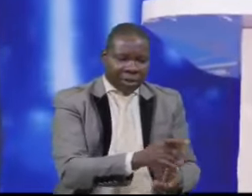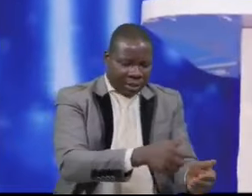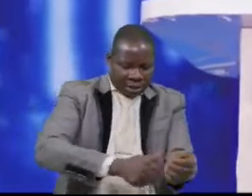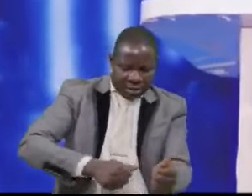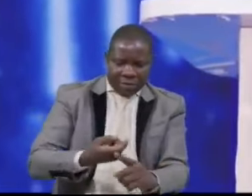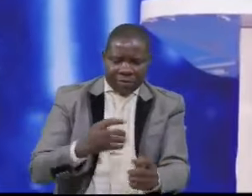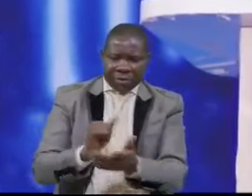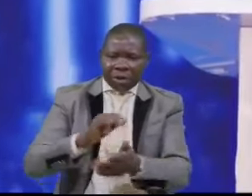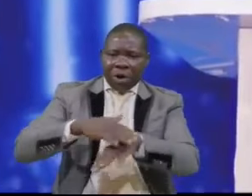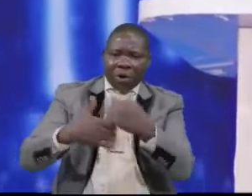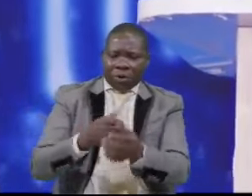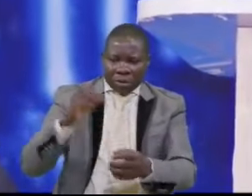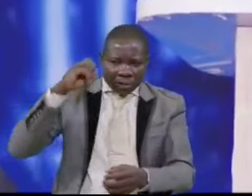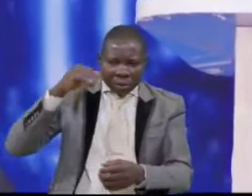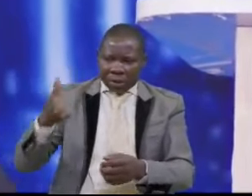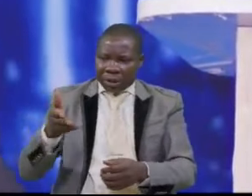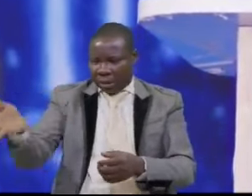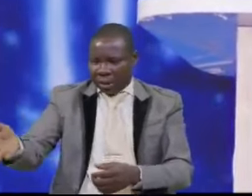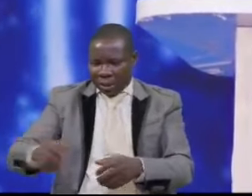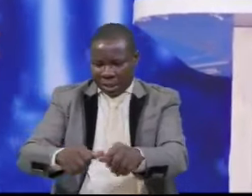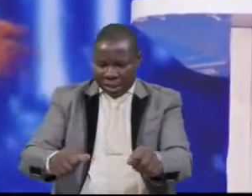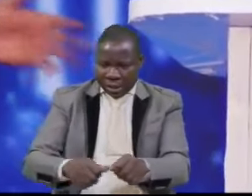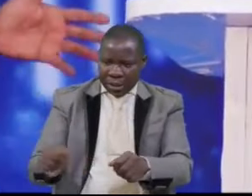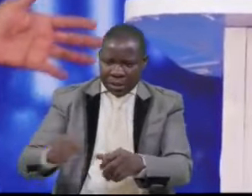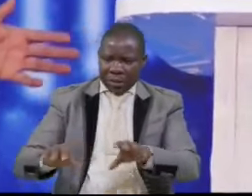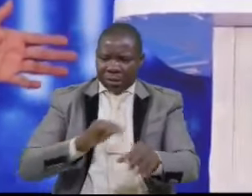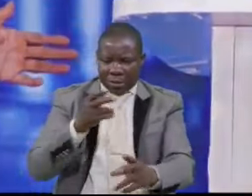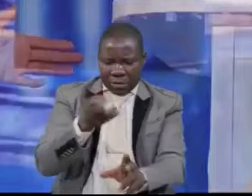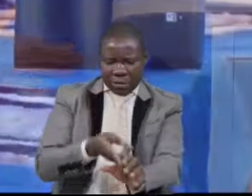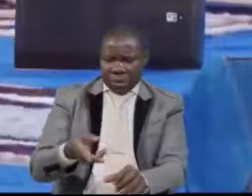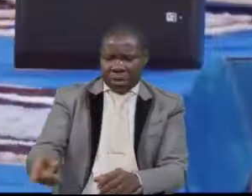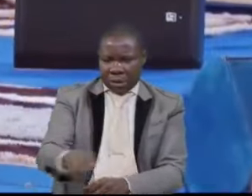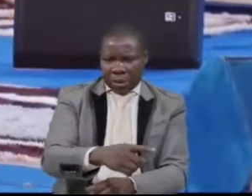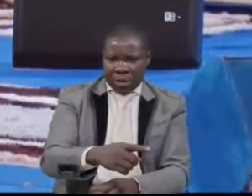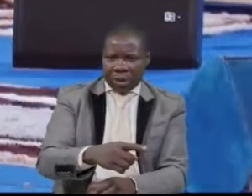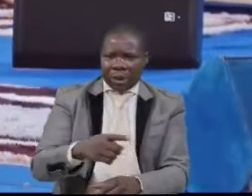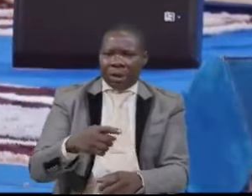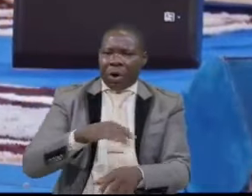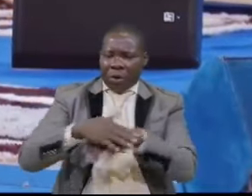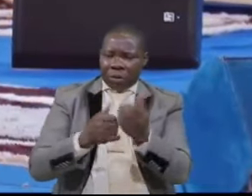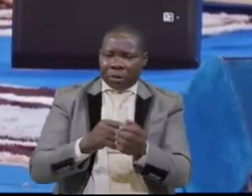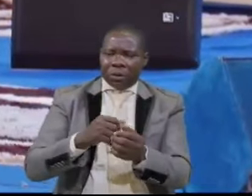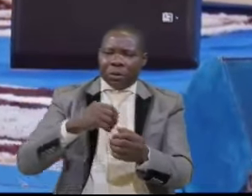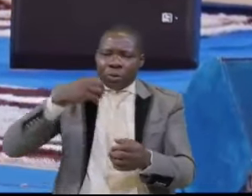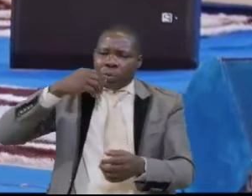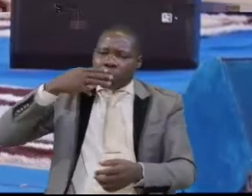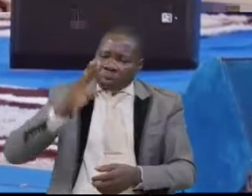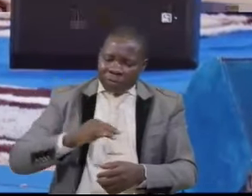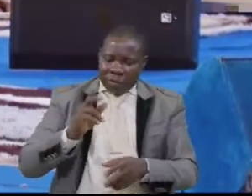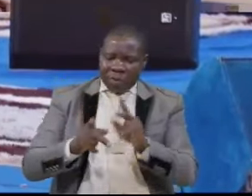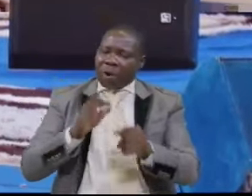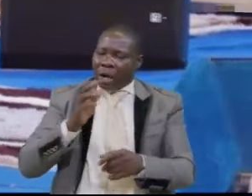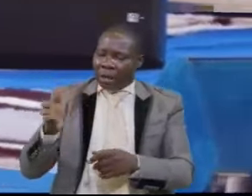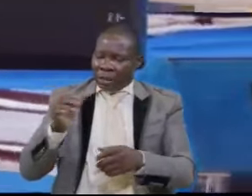were around, he didn't get involved in their magic. And all the soothsayers were around, he didn't get involved in their